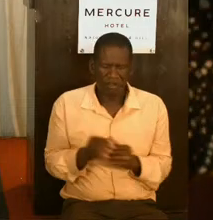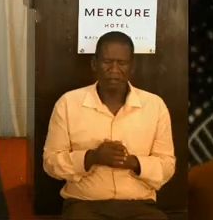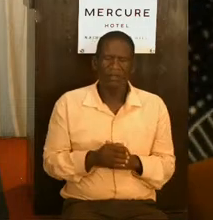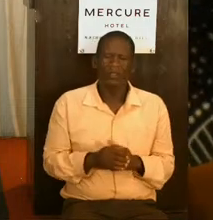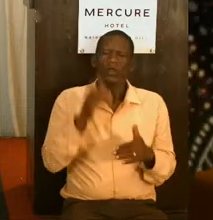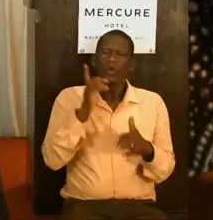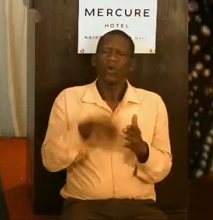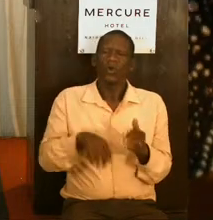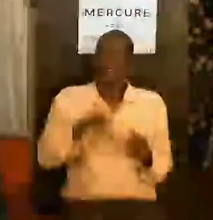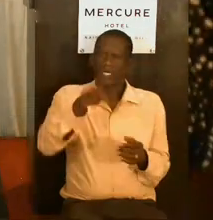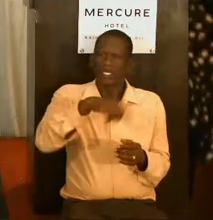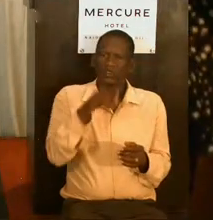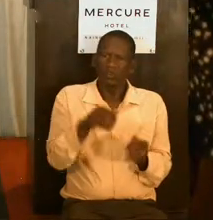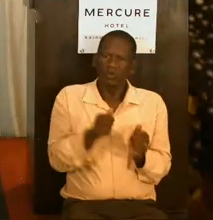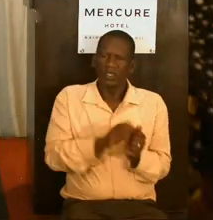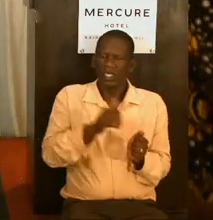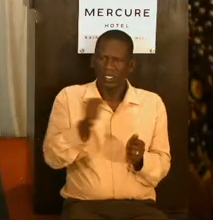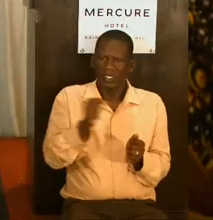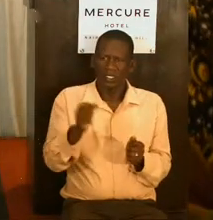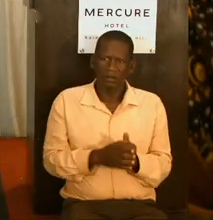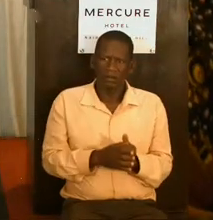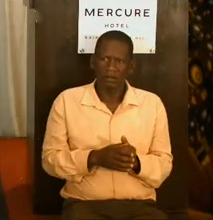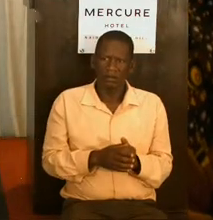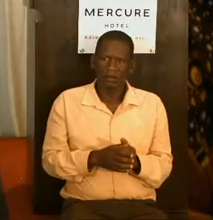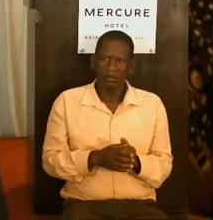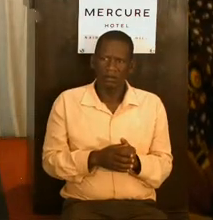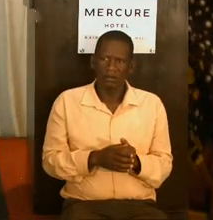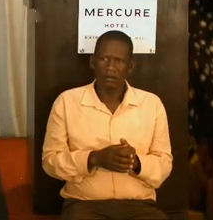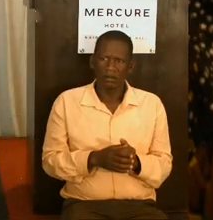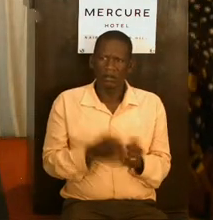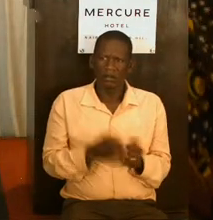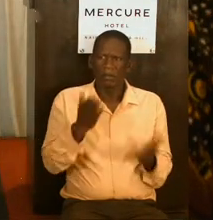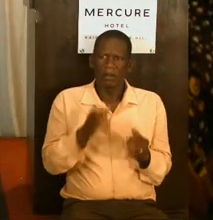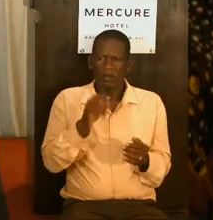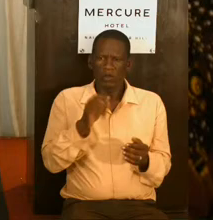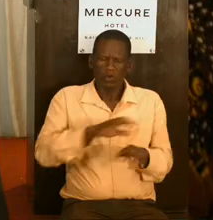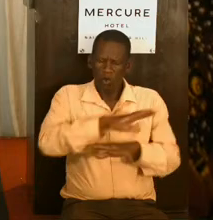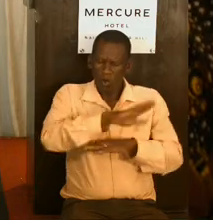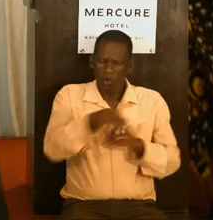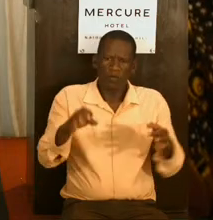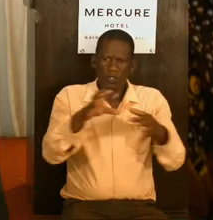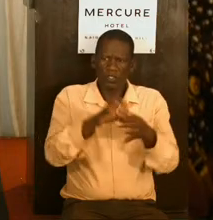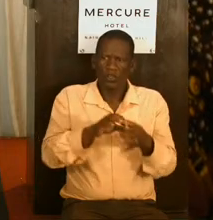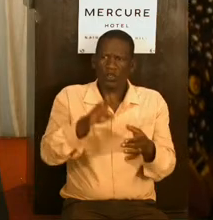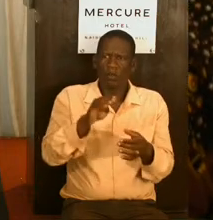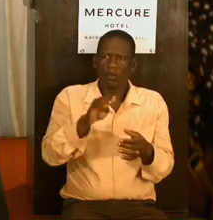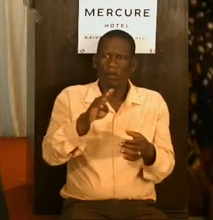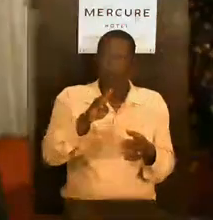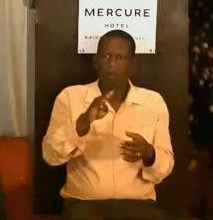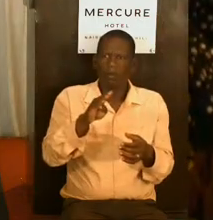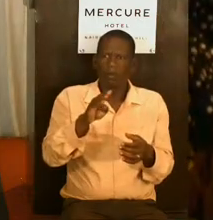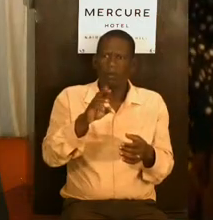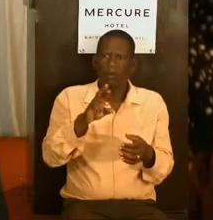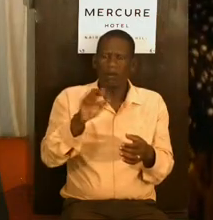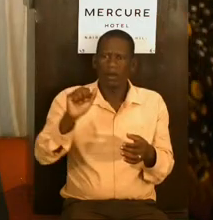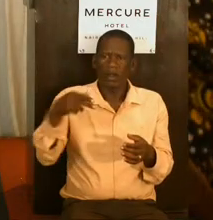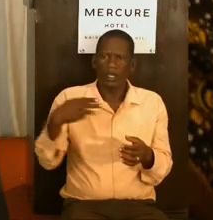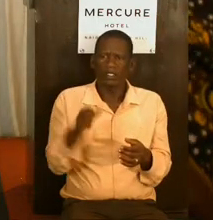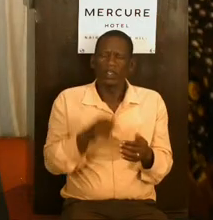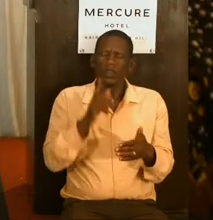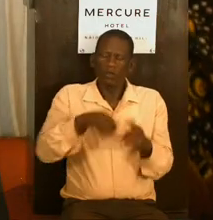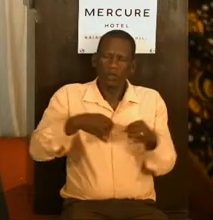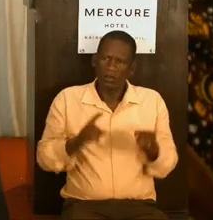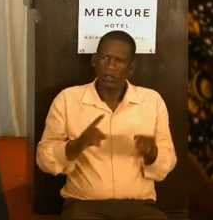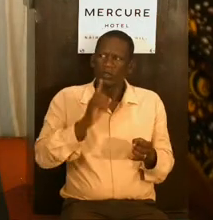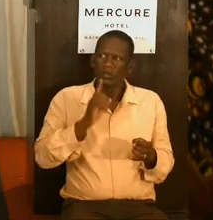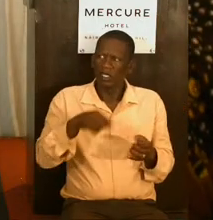what is wrong with the other side maybe we should all join the boroughs what I'm